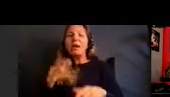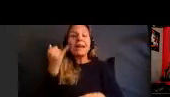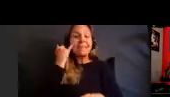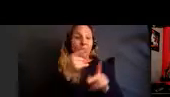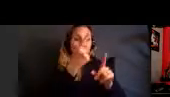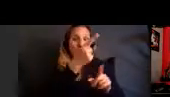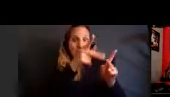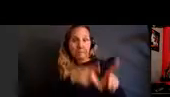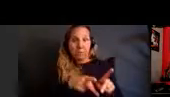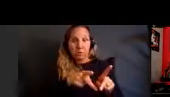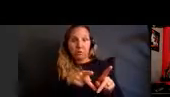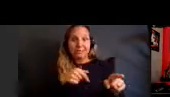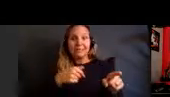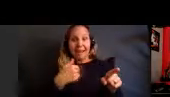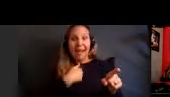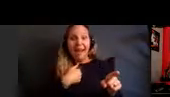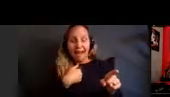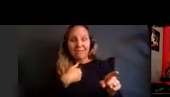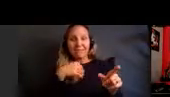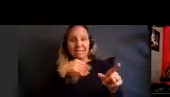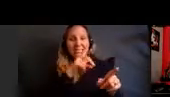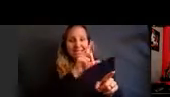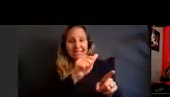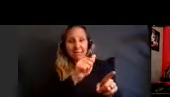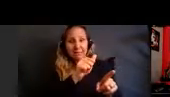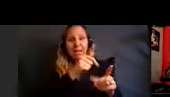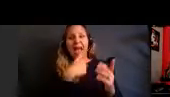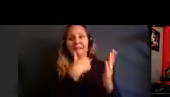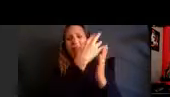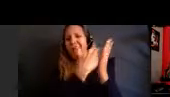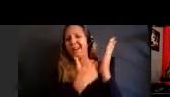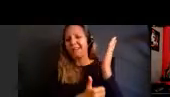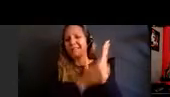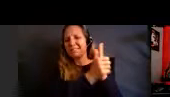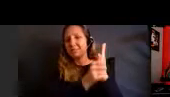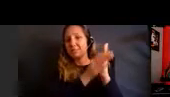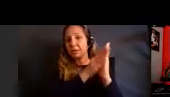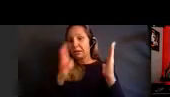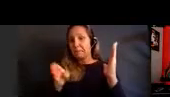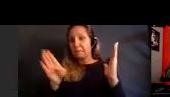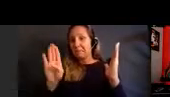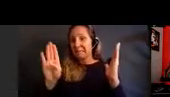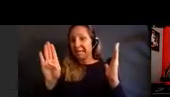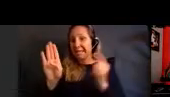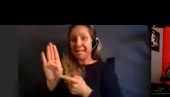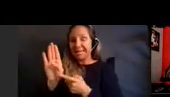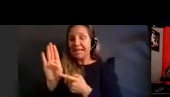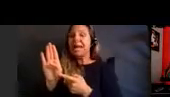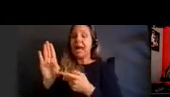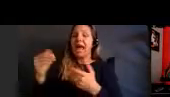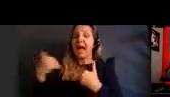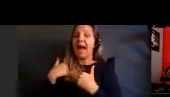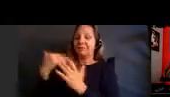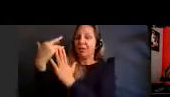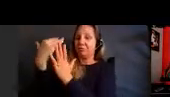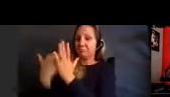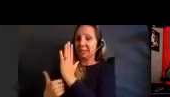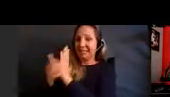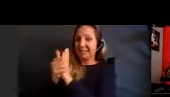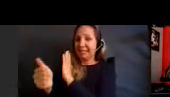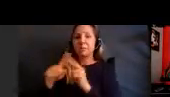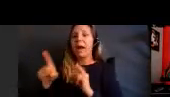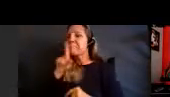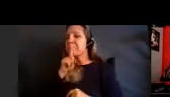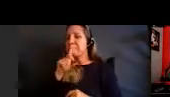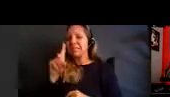have all of these lists of skills, and candidate B has the same set of skills but didn't necessarily indicate in any way that they had a